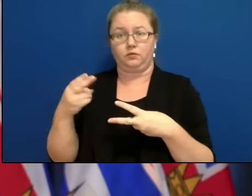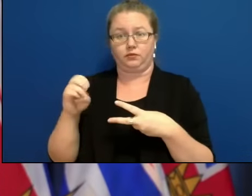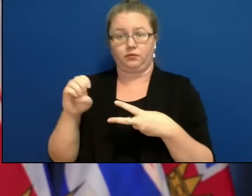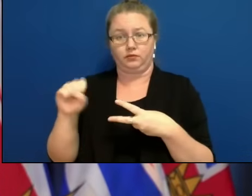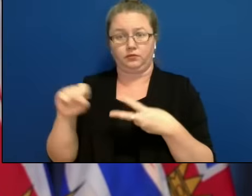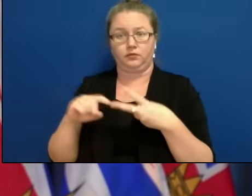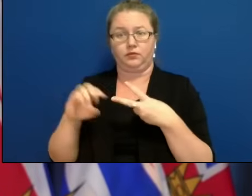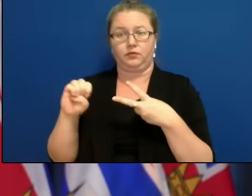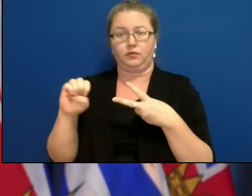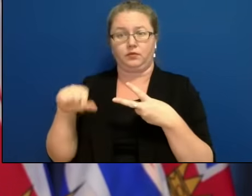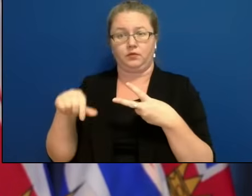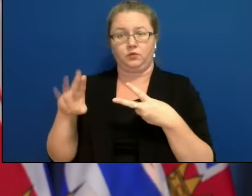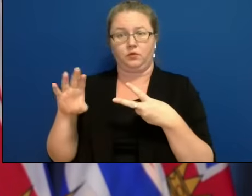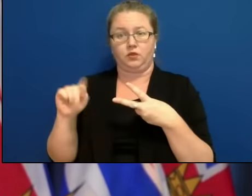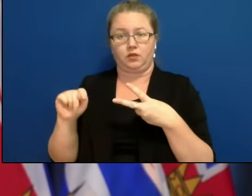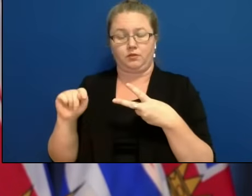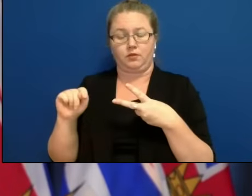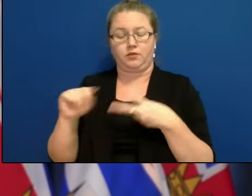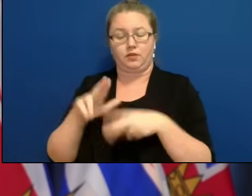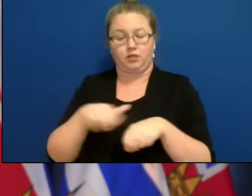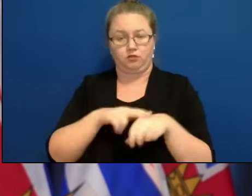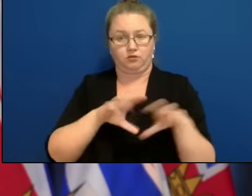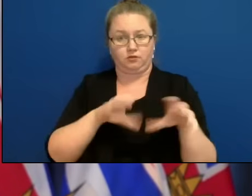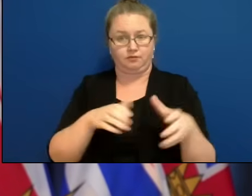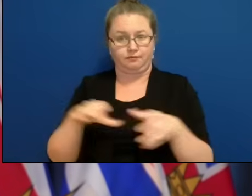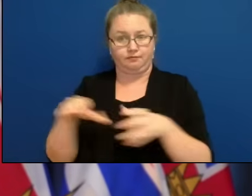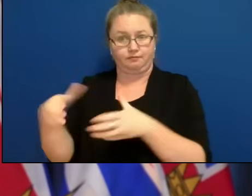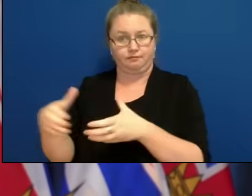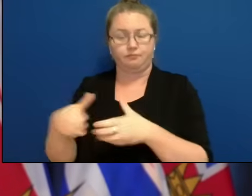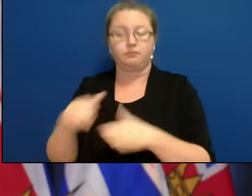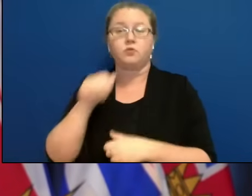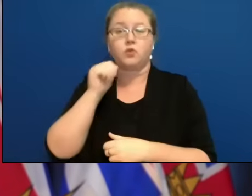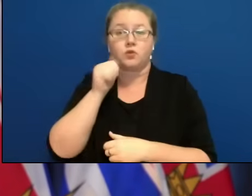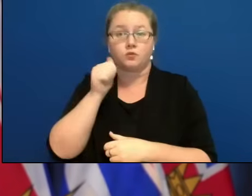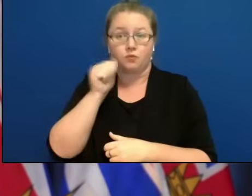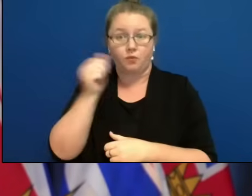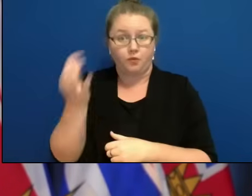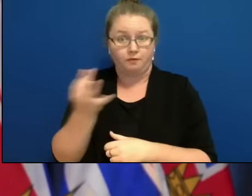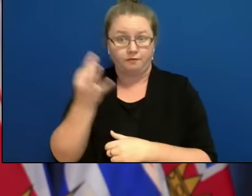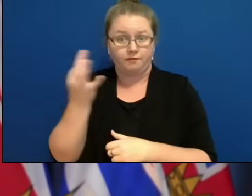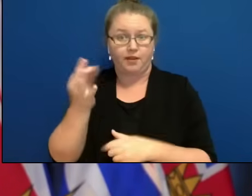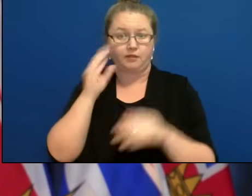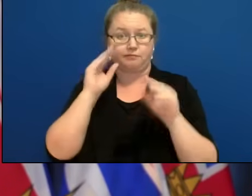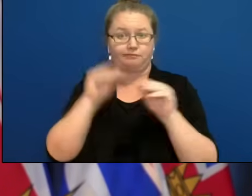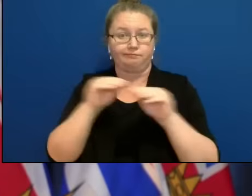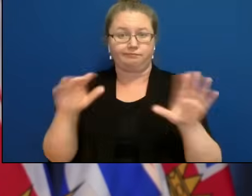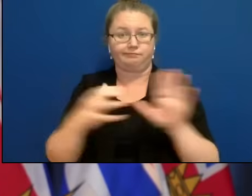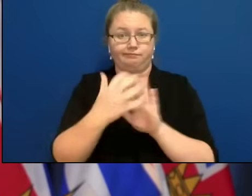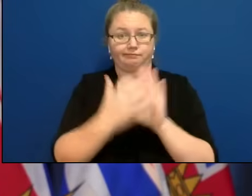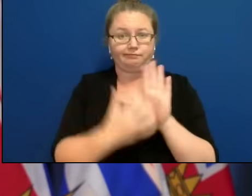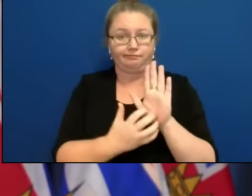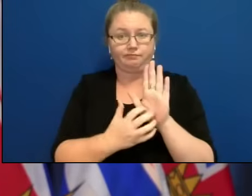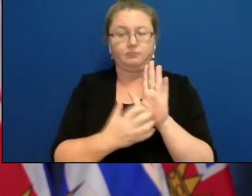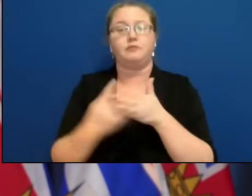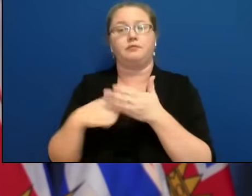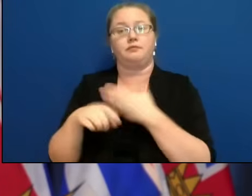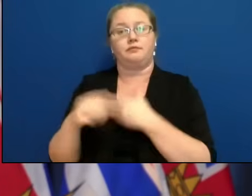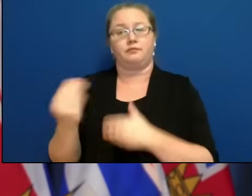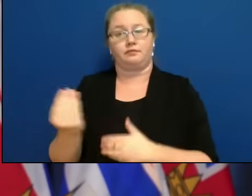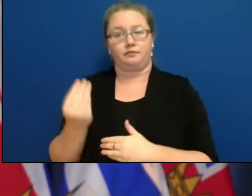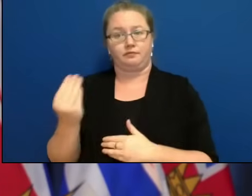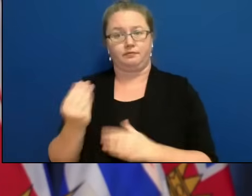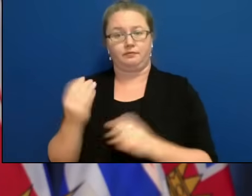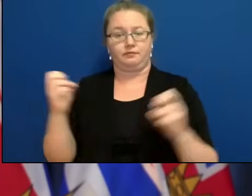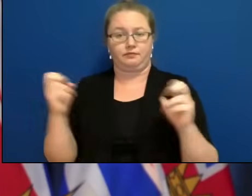Esquimalt First Nation. We'll be providing a written briefing tomorrow, Friday, and then we'll be back here in the press theater